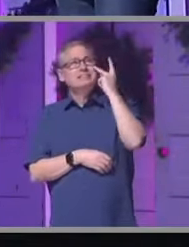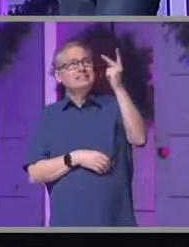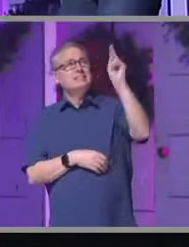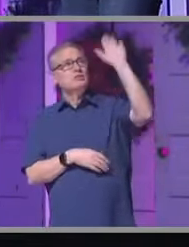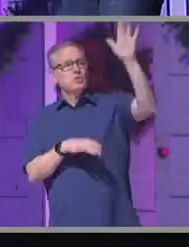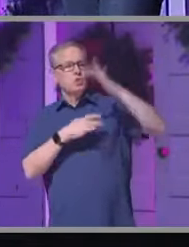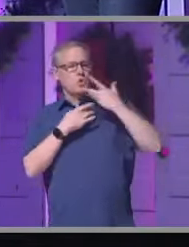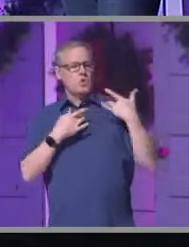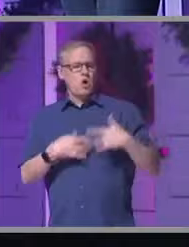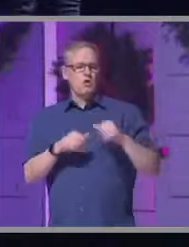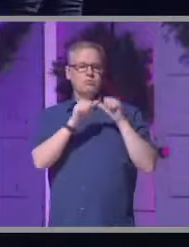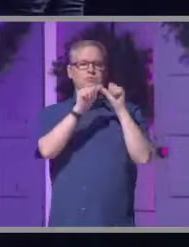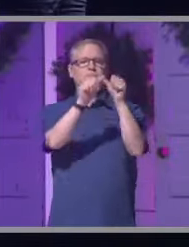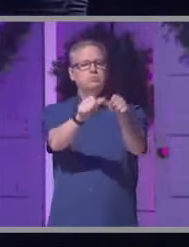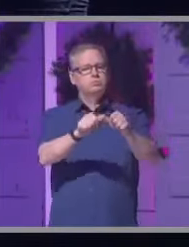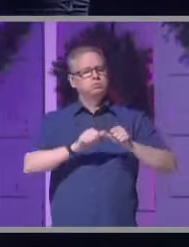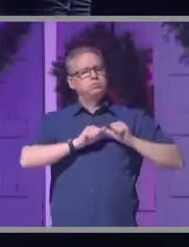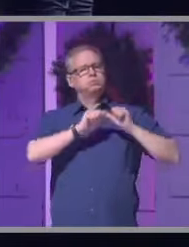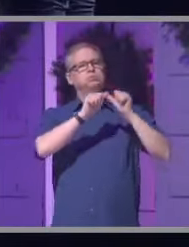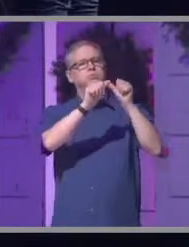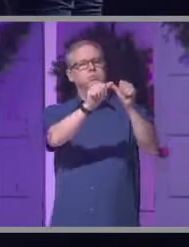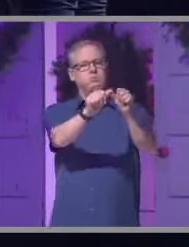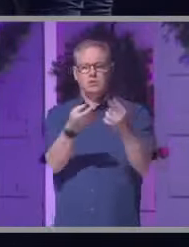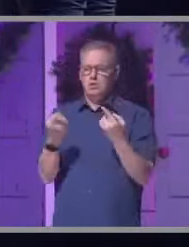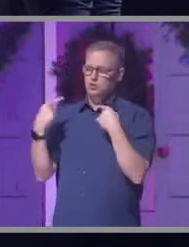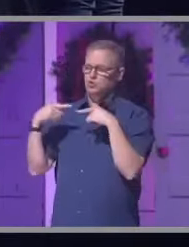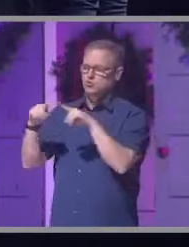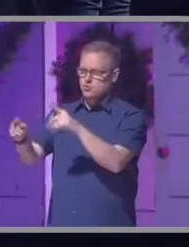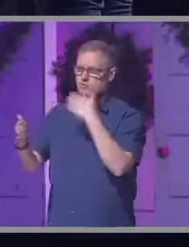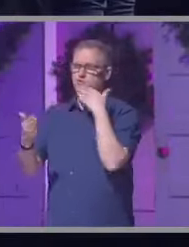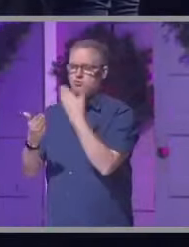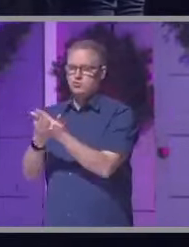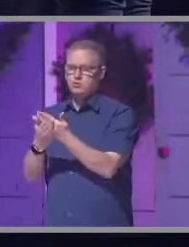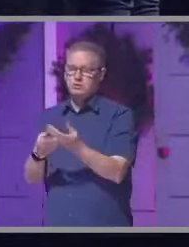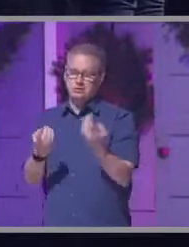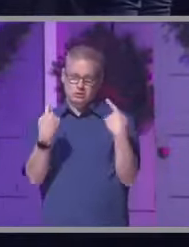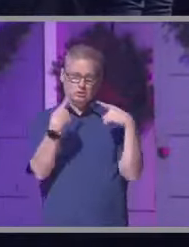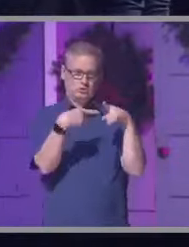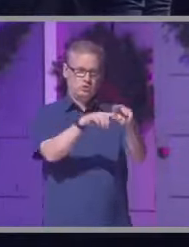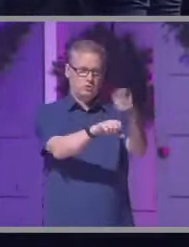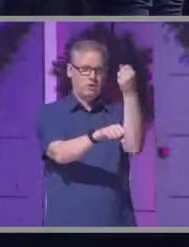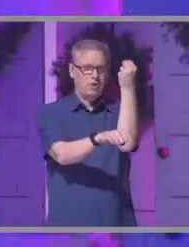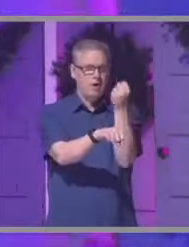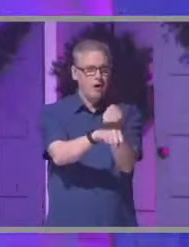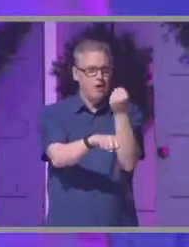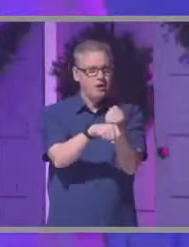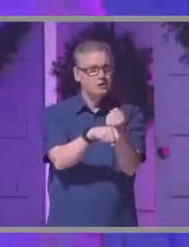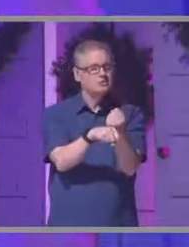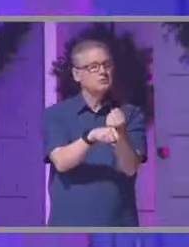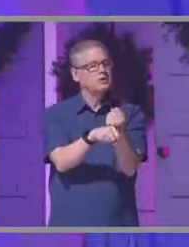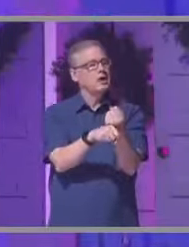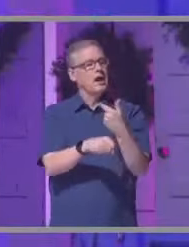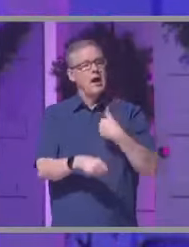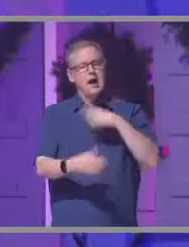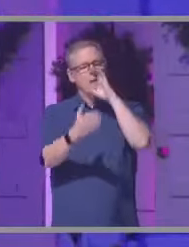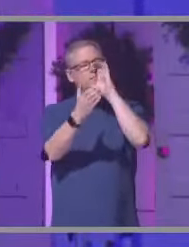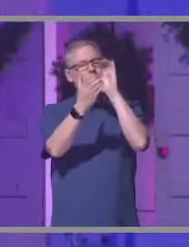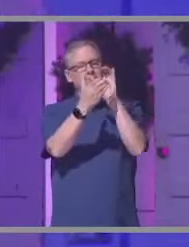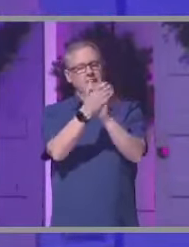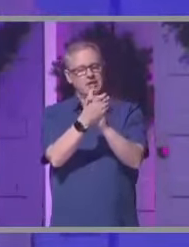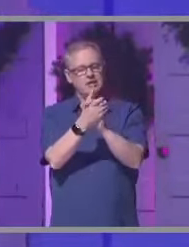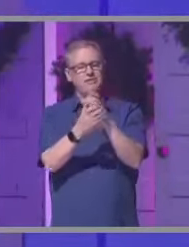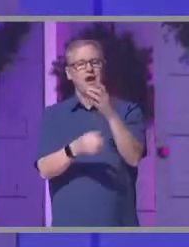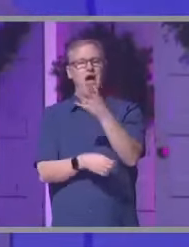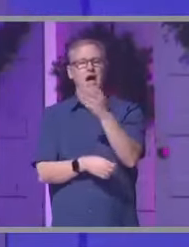your unchanging heart, in the good things and in the hardest part. I believe